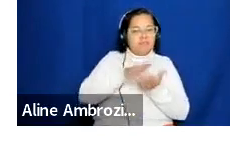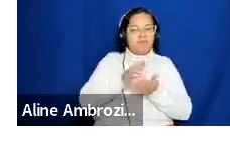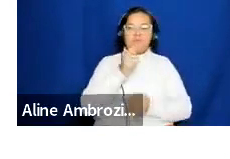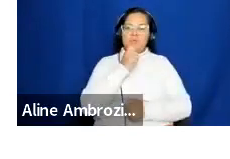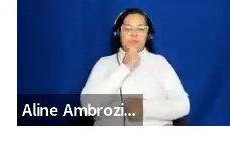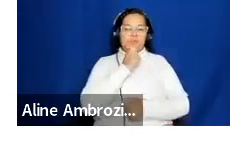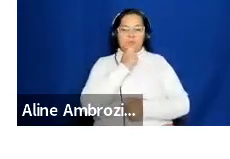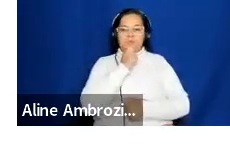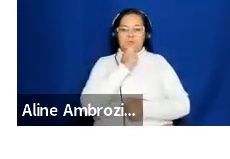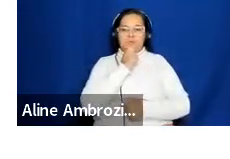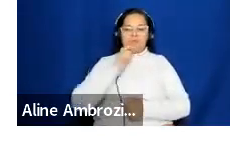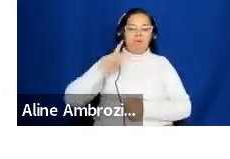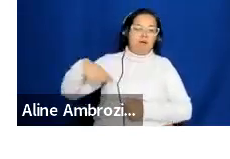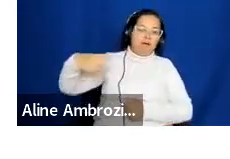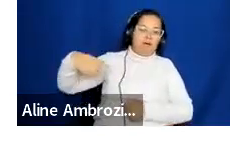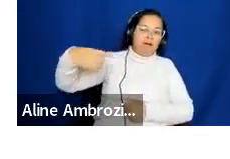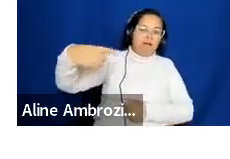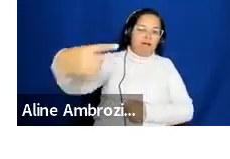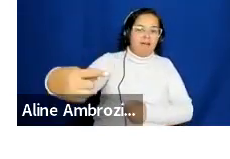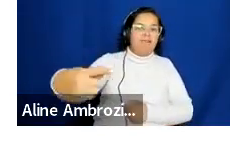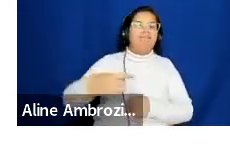Would that have made a difference?